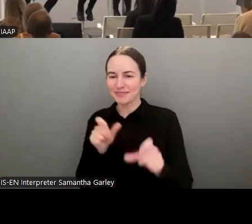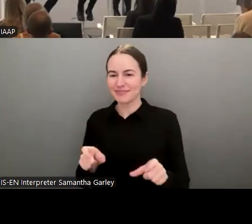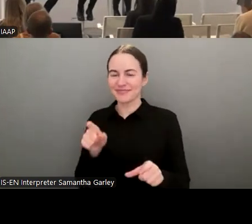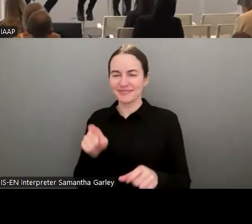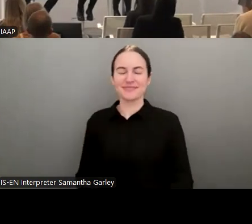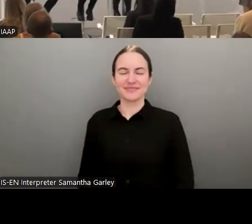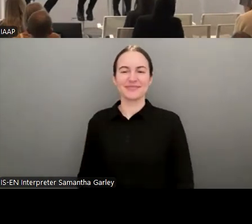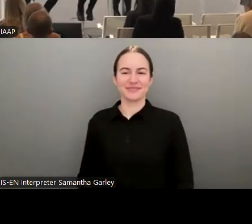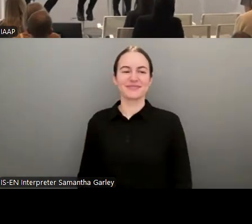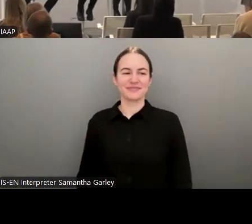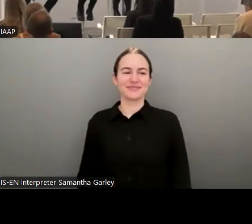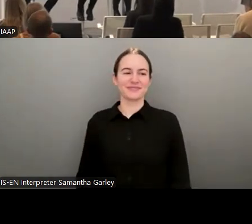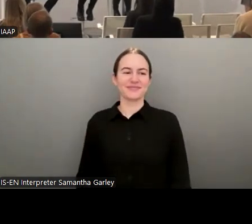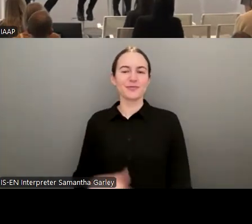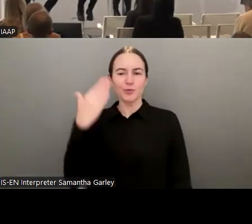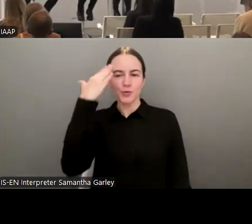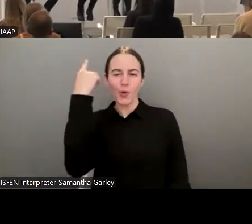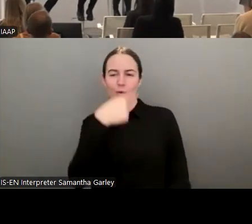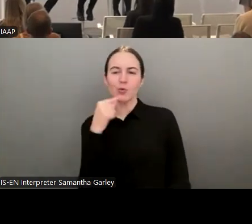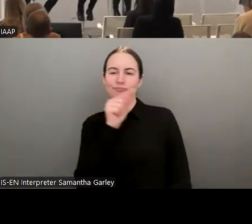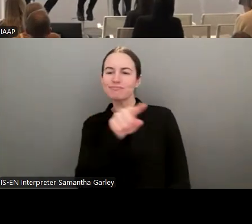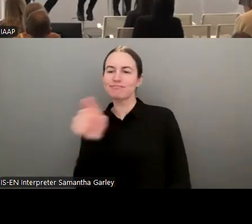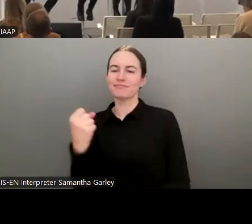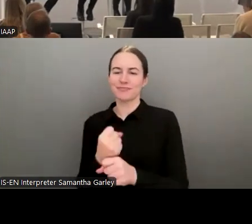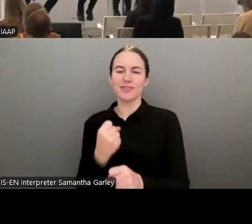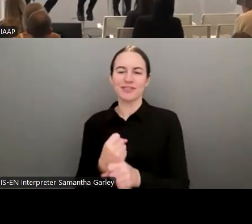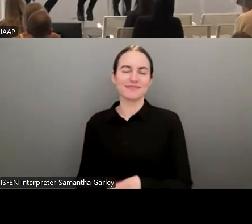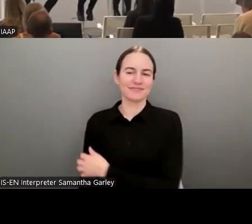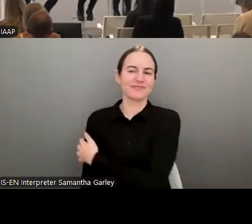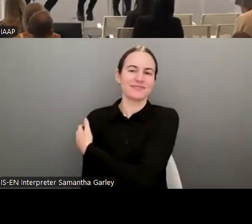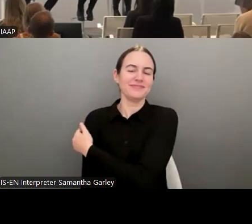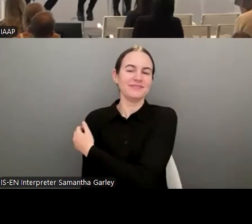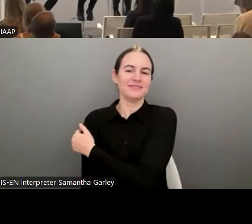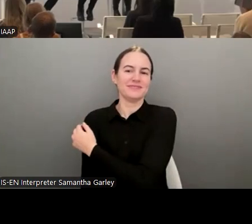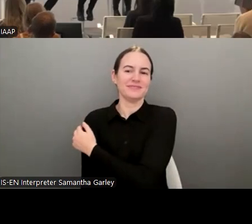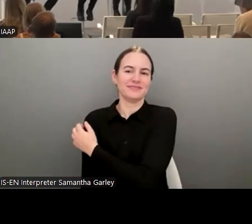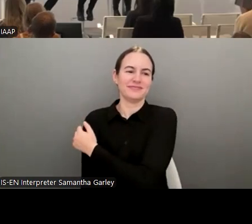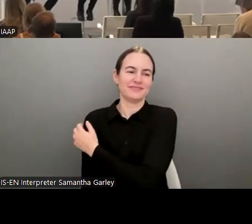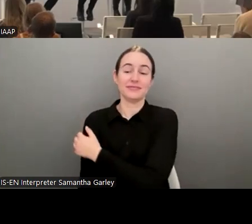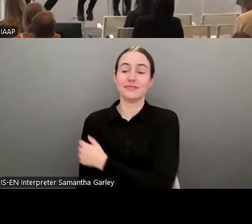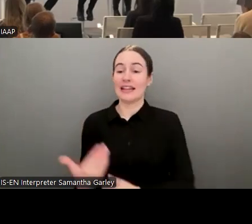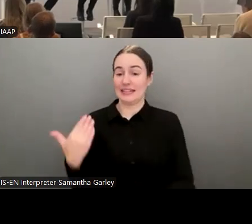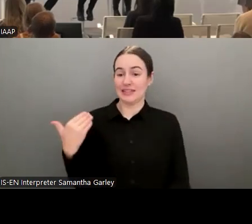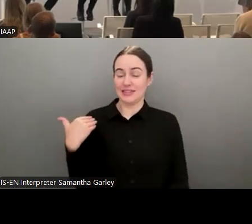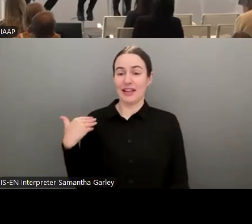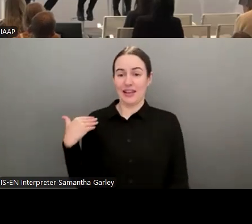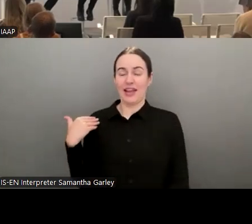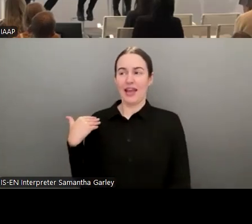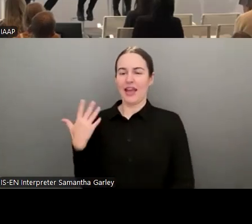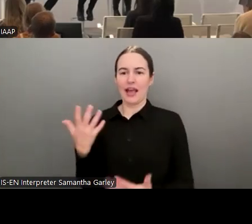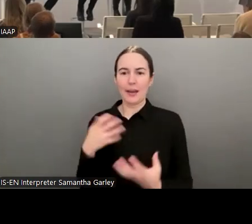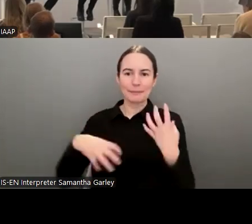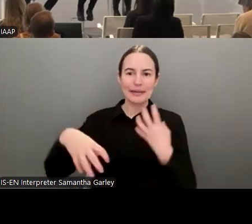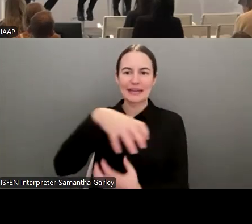other stakeholders in the field. And I actually also like, as we did it yesterday, that we actually had a blend of people, not